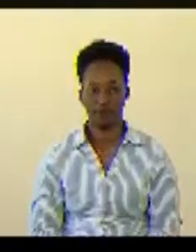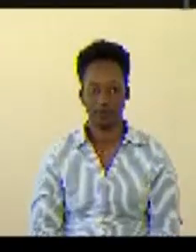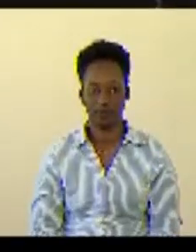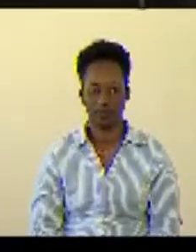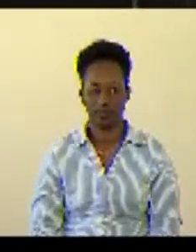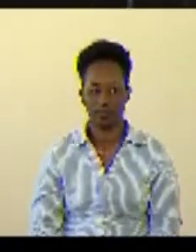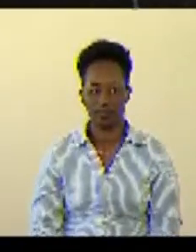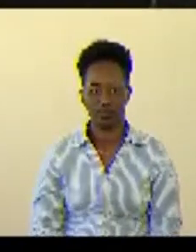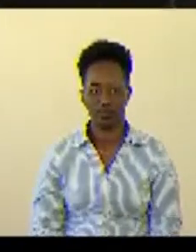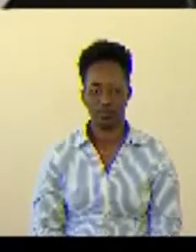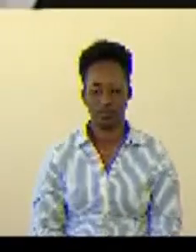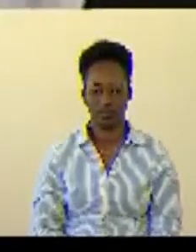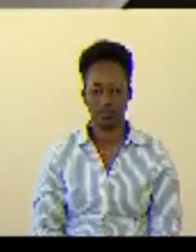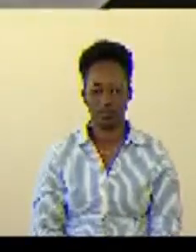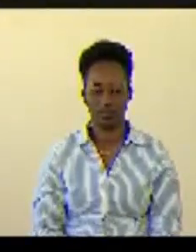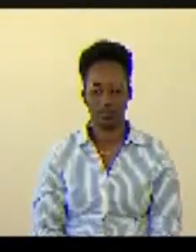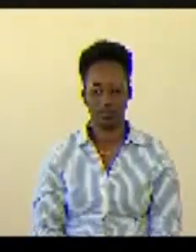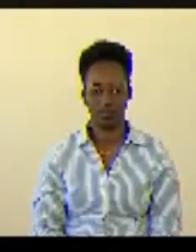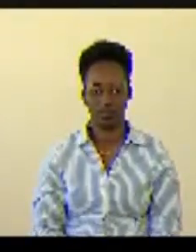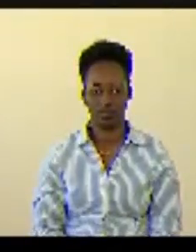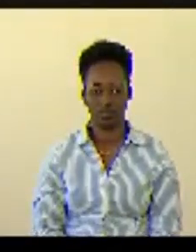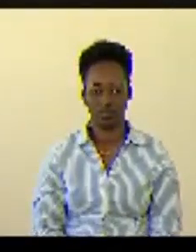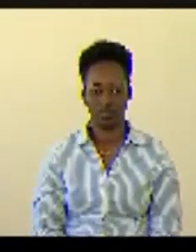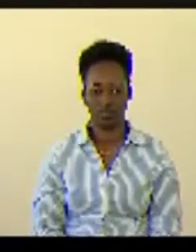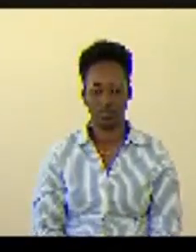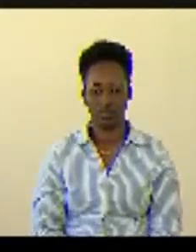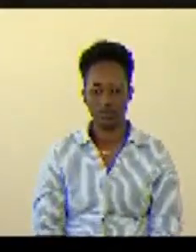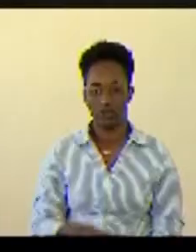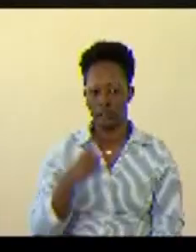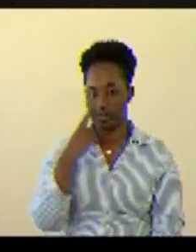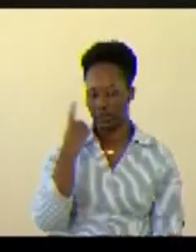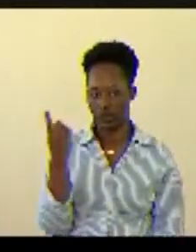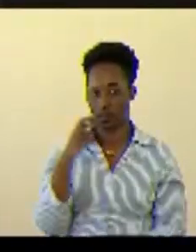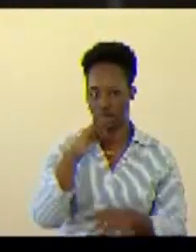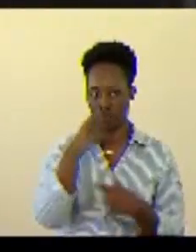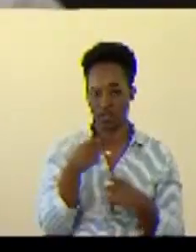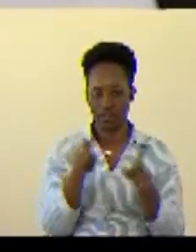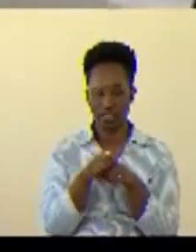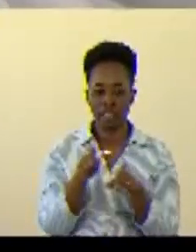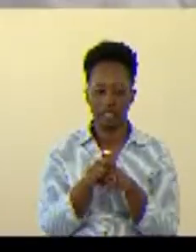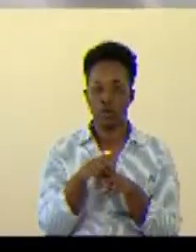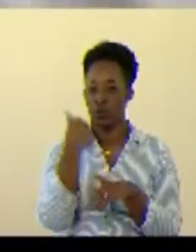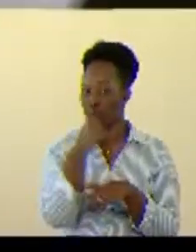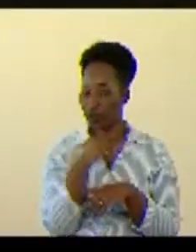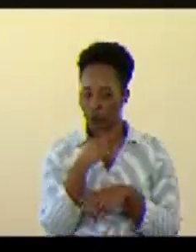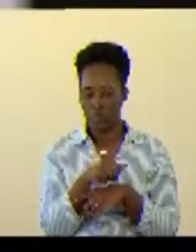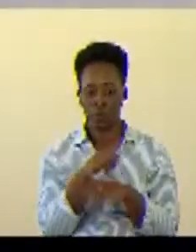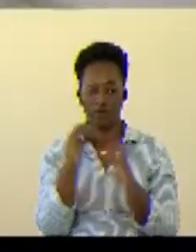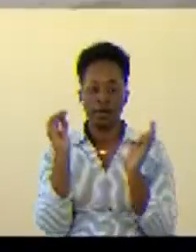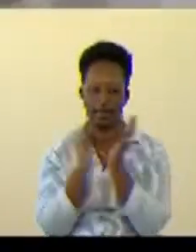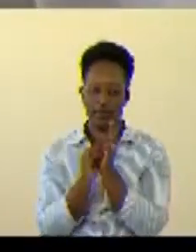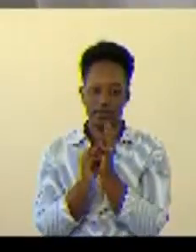Bendic solution. You can see the bendic solution is blue in color. Then I also put it